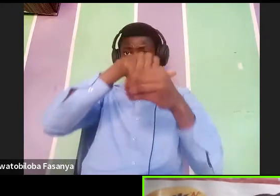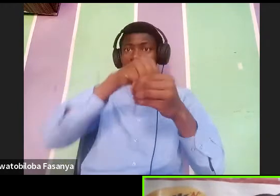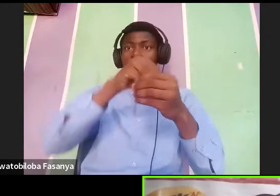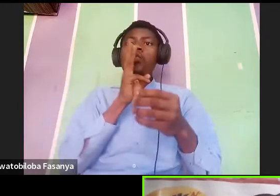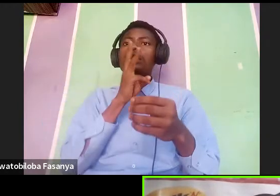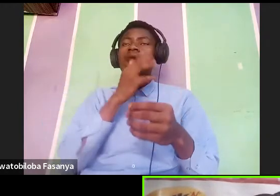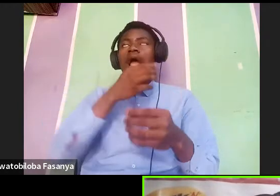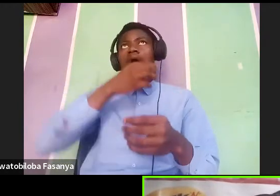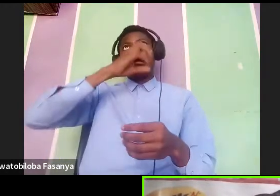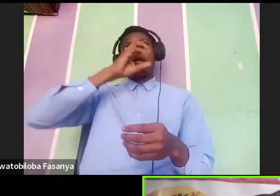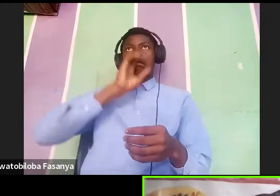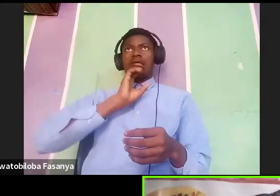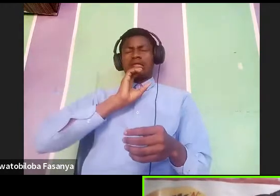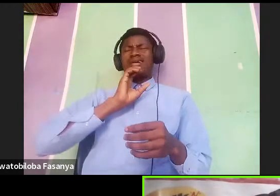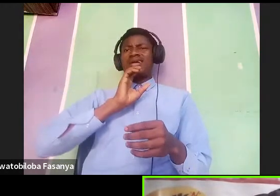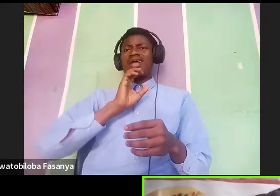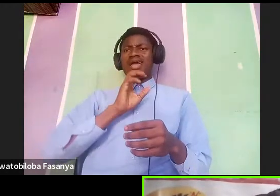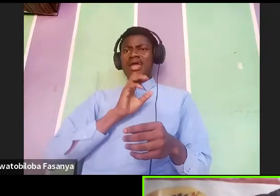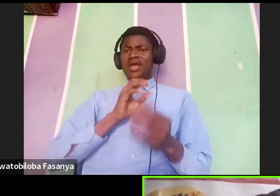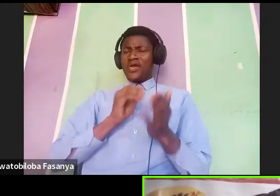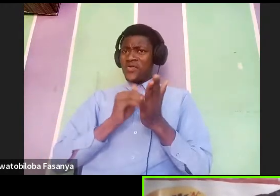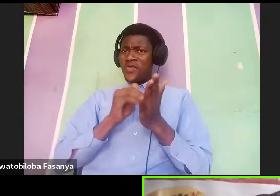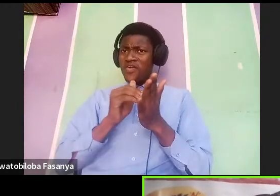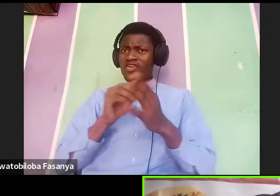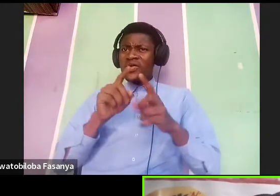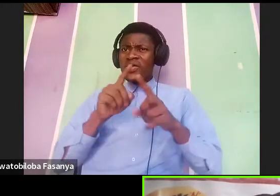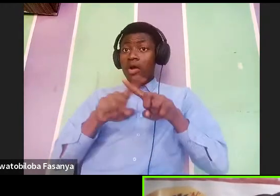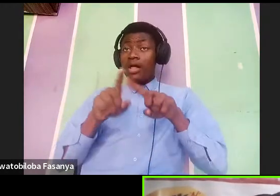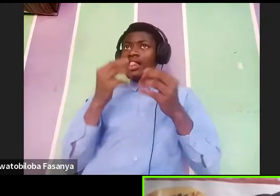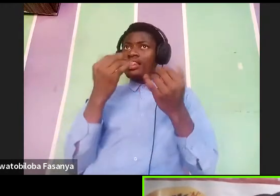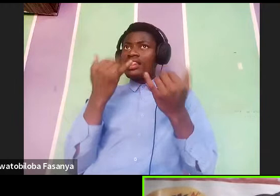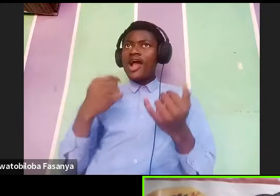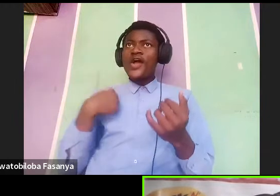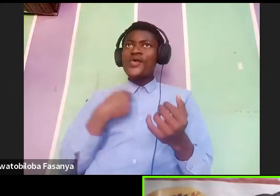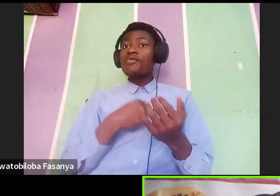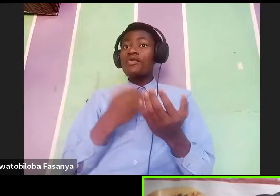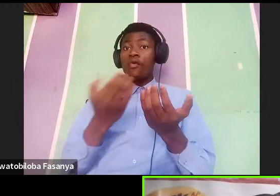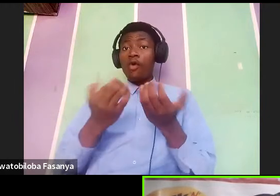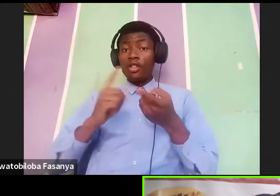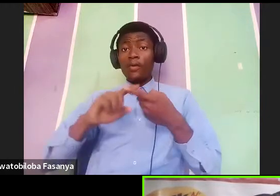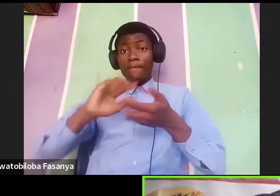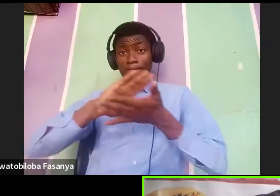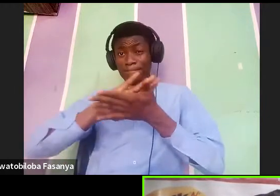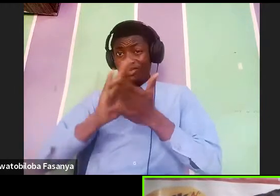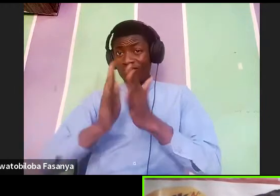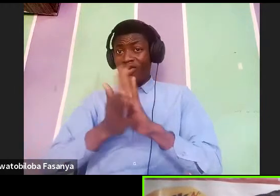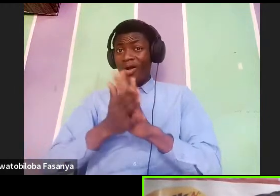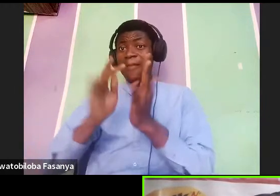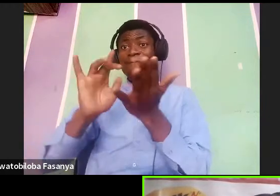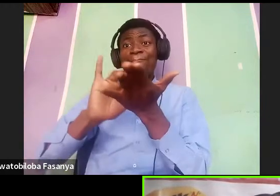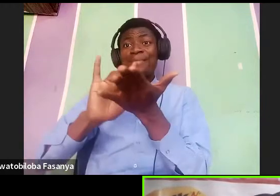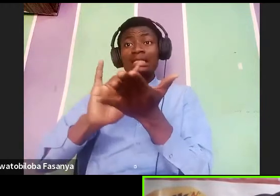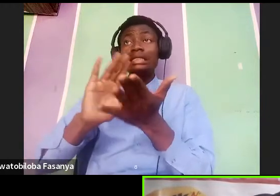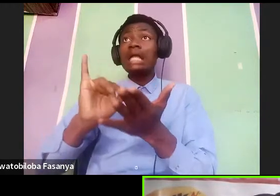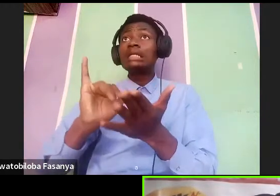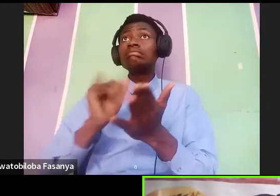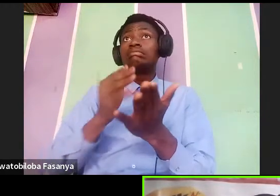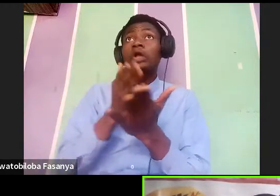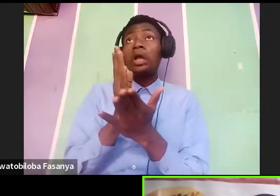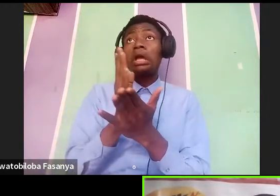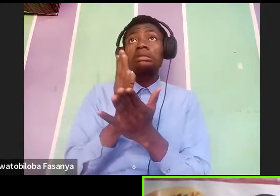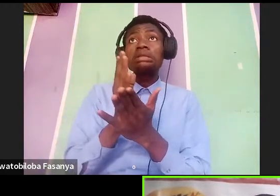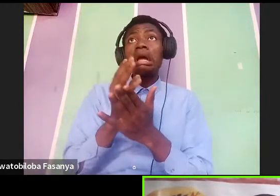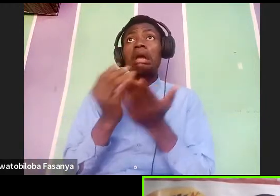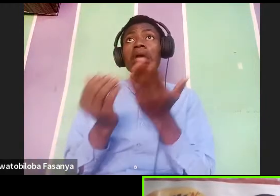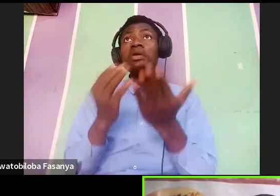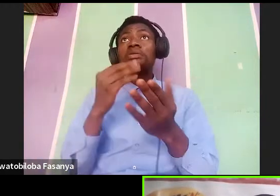things work, but we want to be medically correct right now. So that we're not just believing in some myths that are not